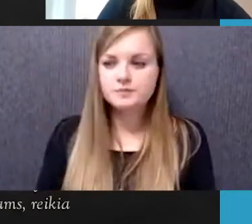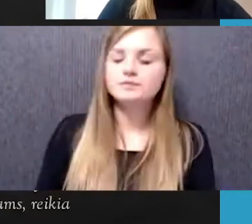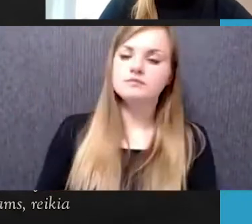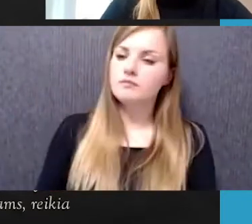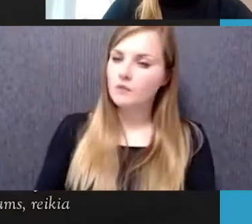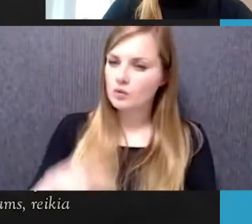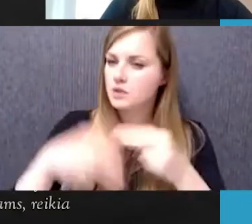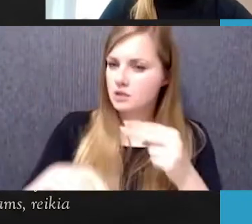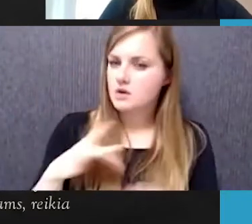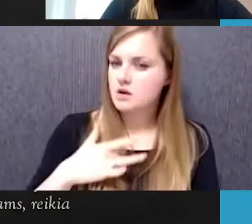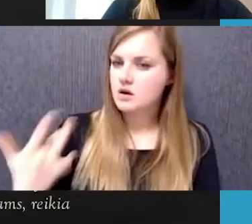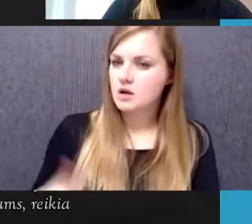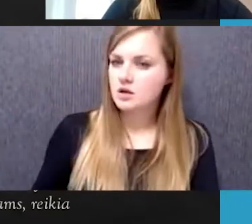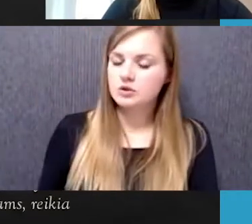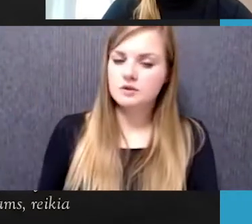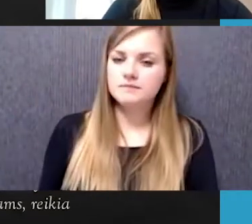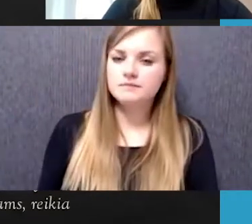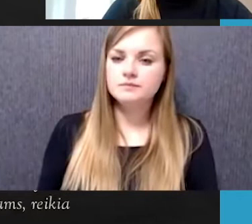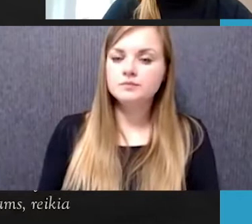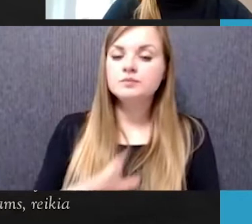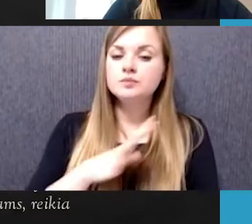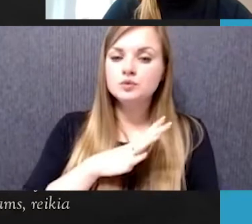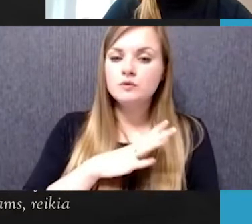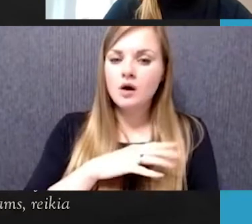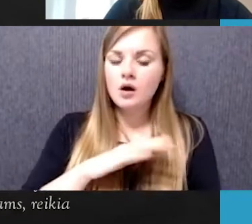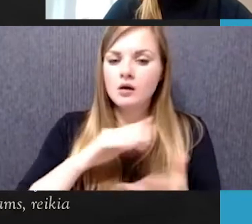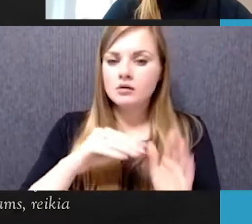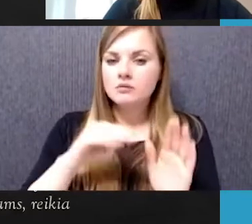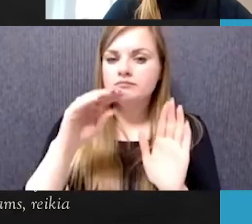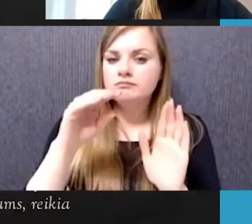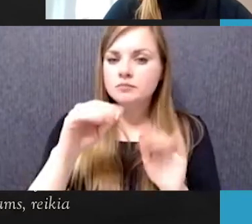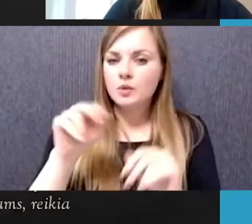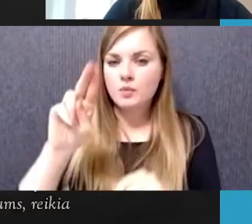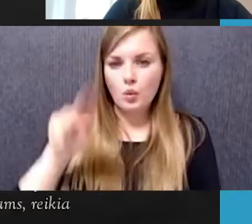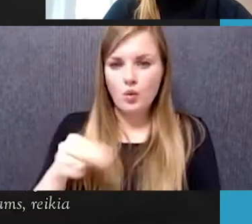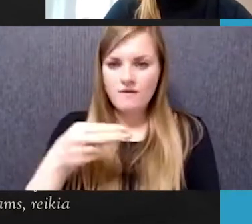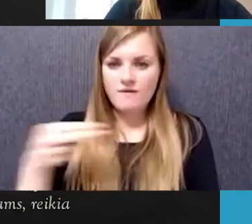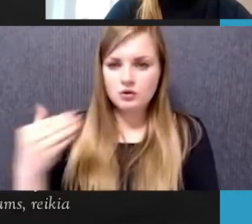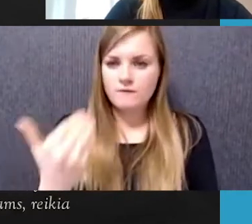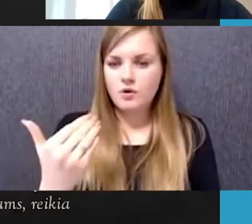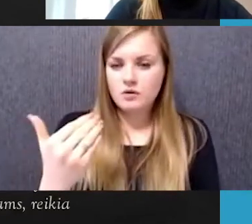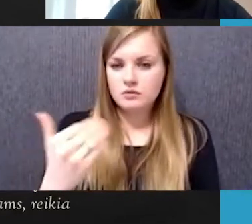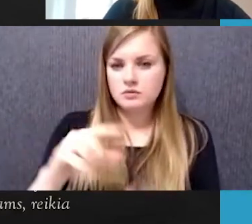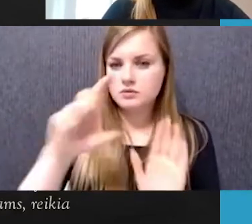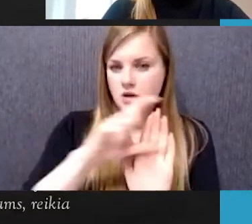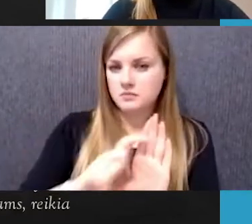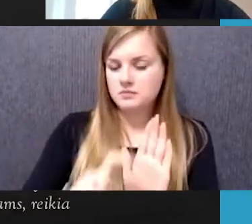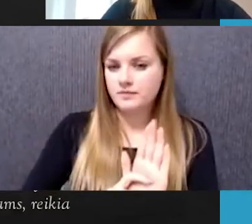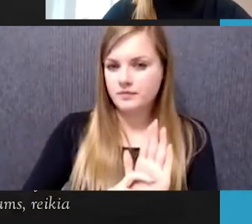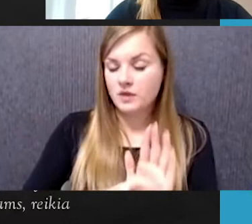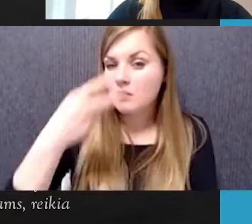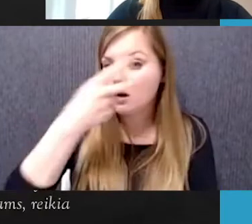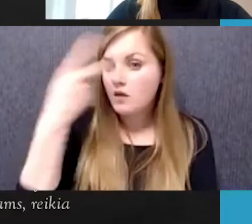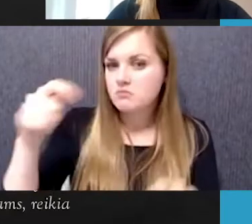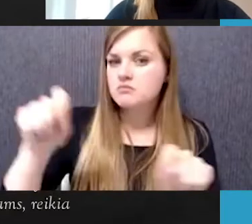that the decision was taken, and this decision was rather strict. There were 3 articles